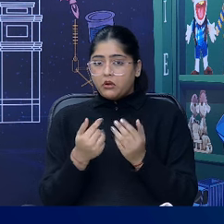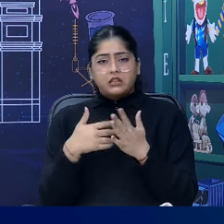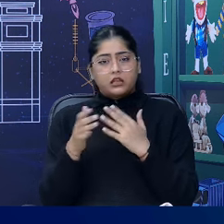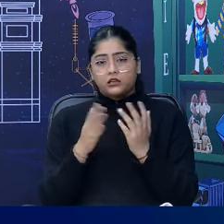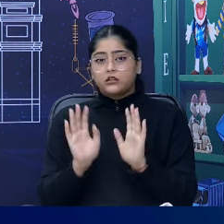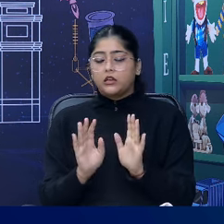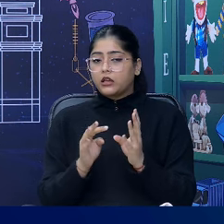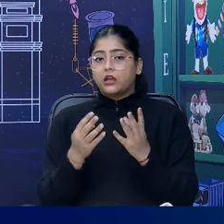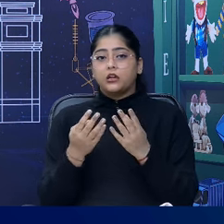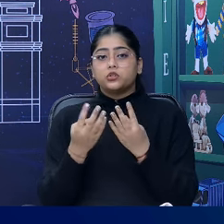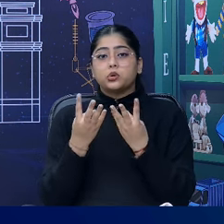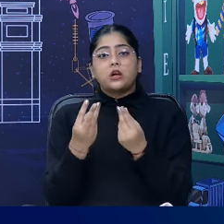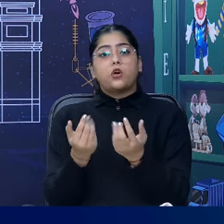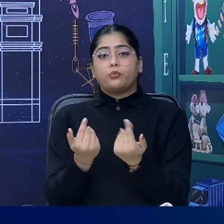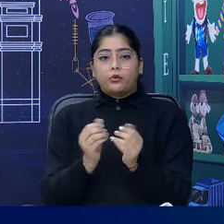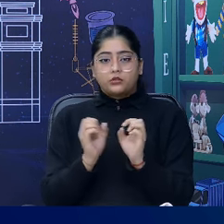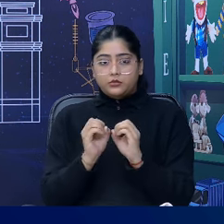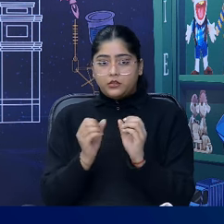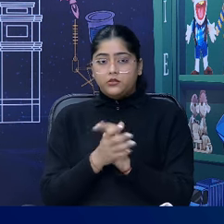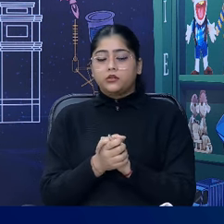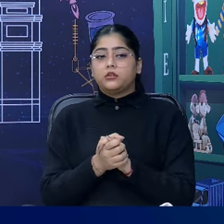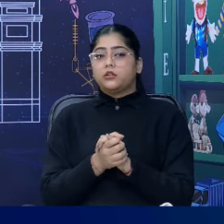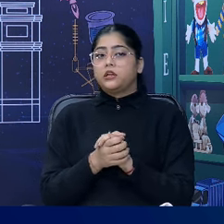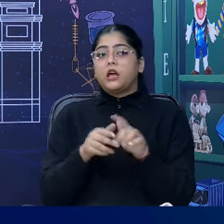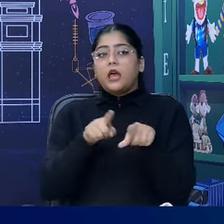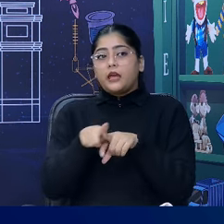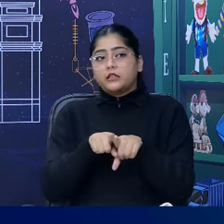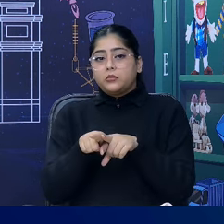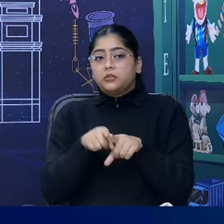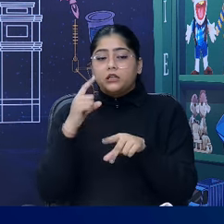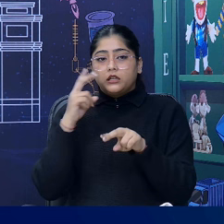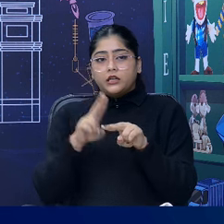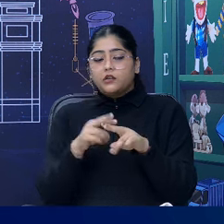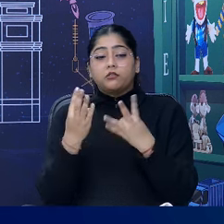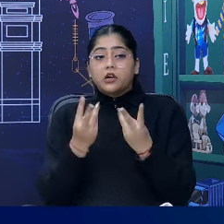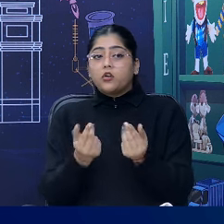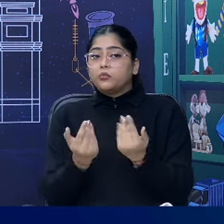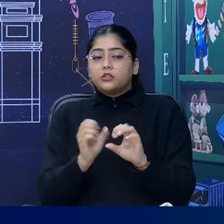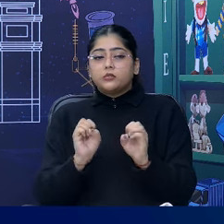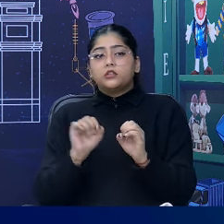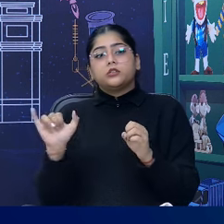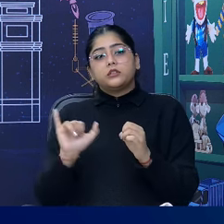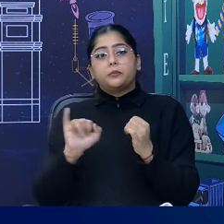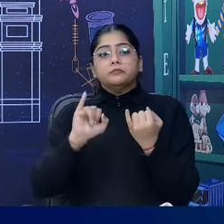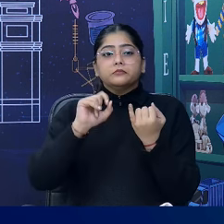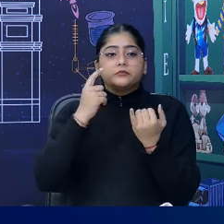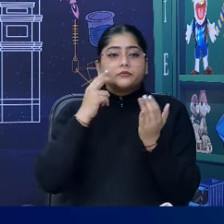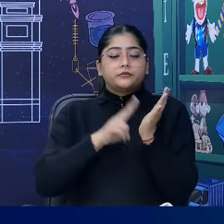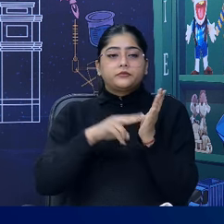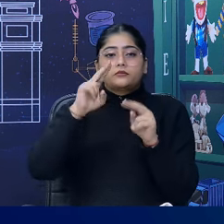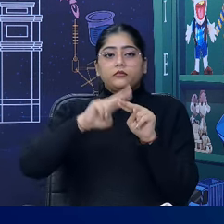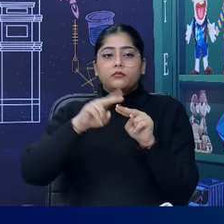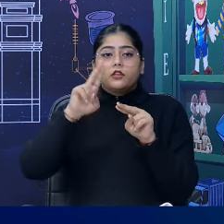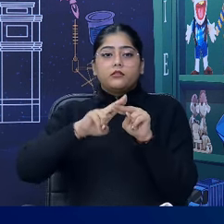the number of elements of those sets. Those are known as infinite sets. You can just see the